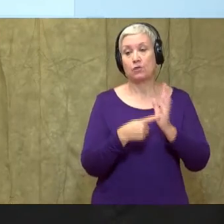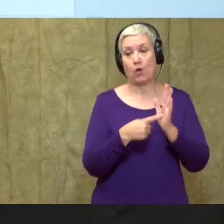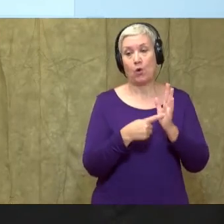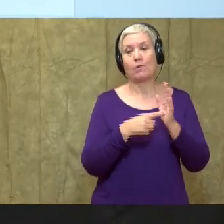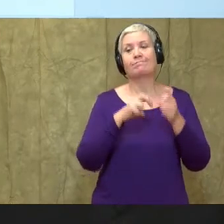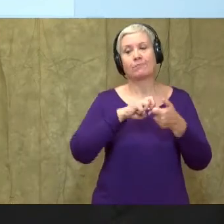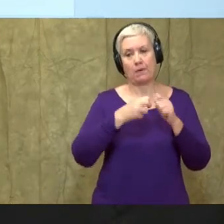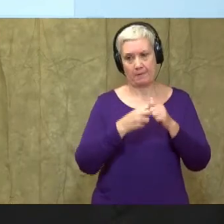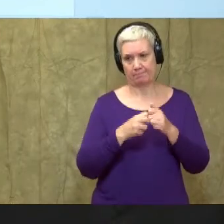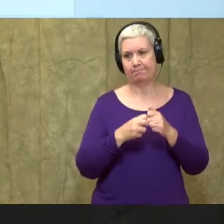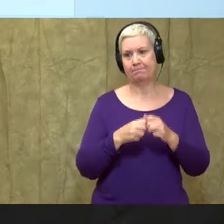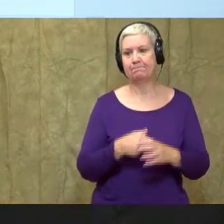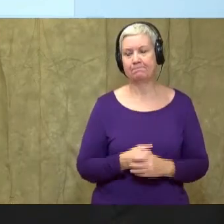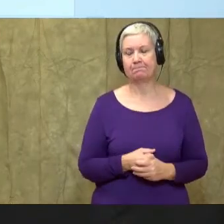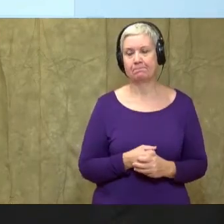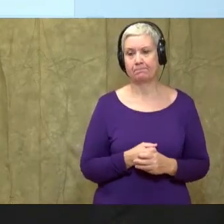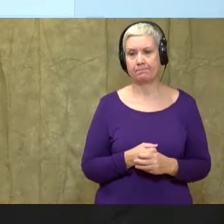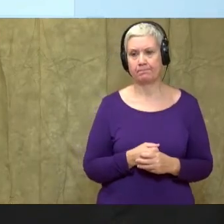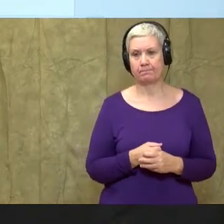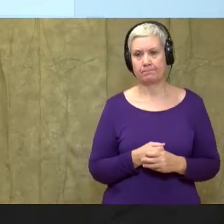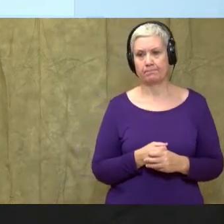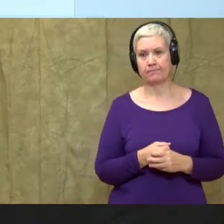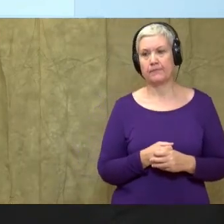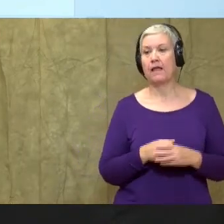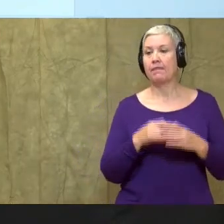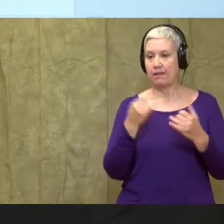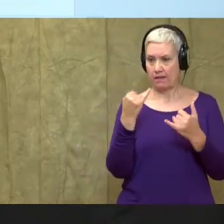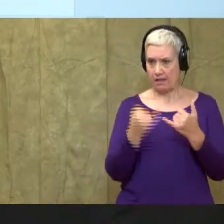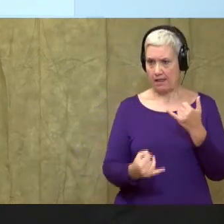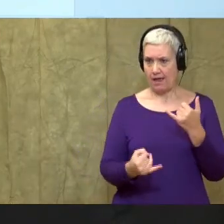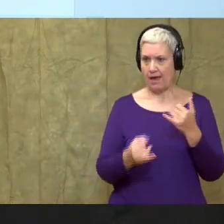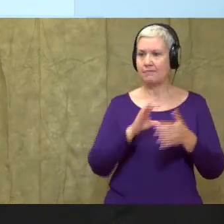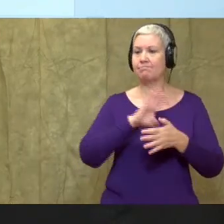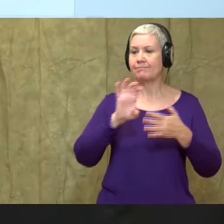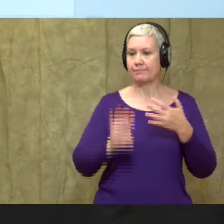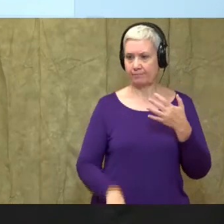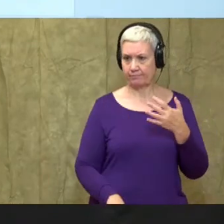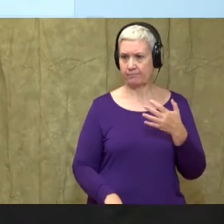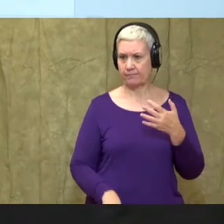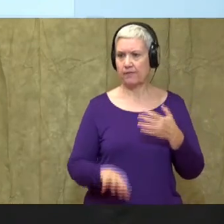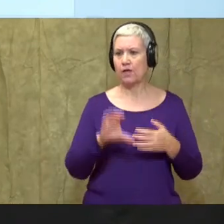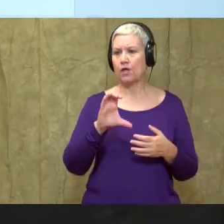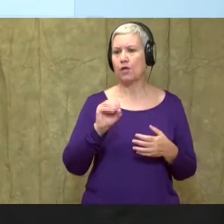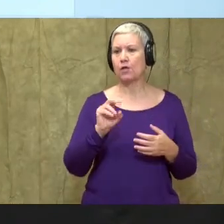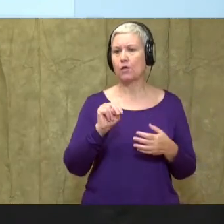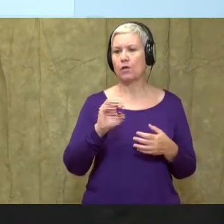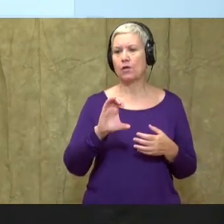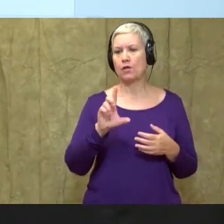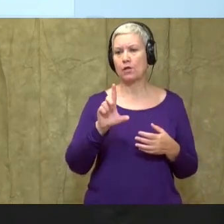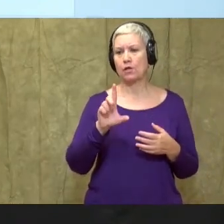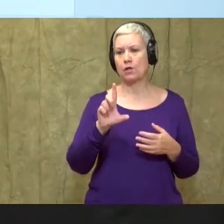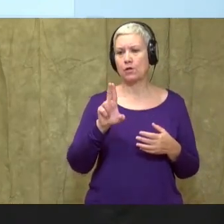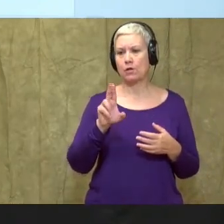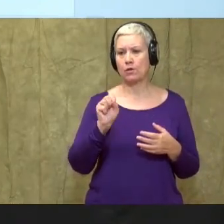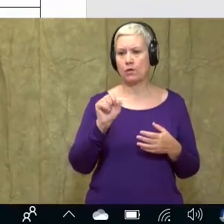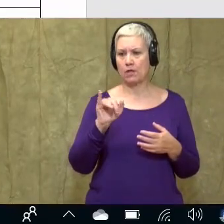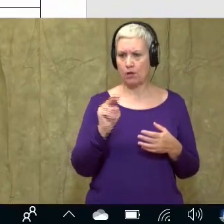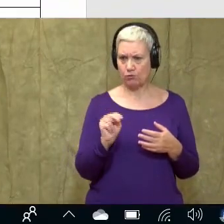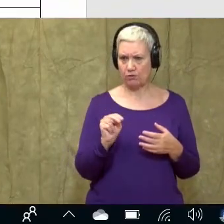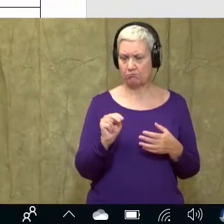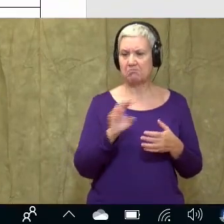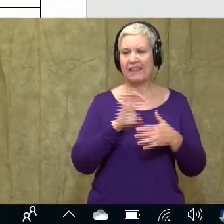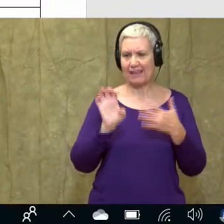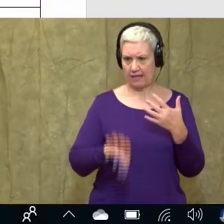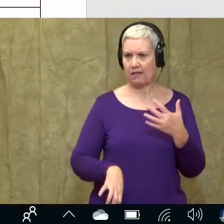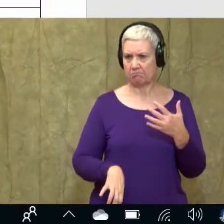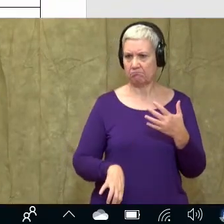the problem. And lastly, we're going to look at conclusion. And usually